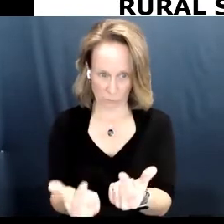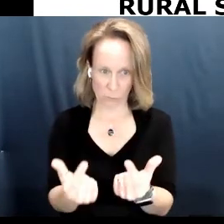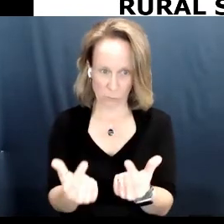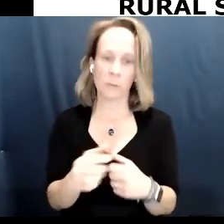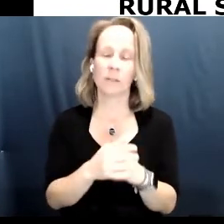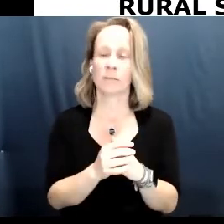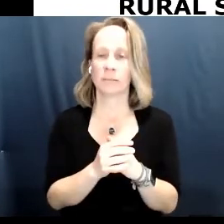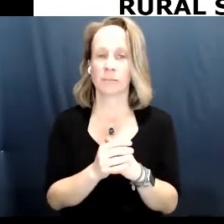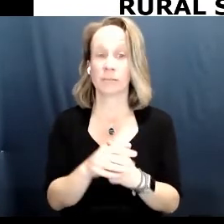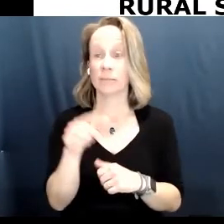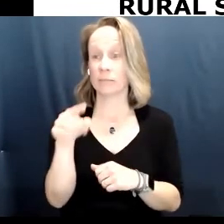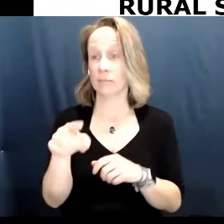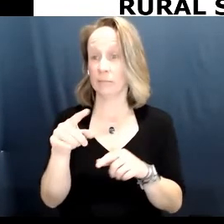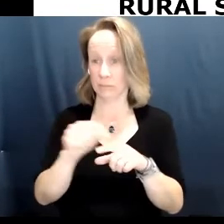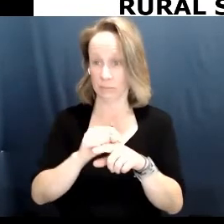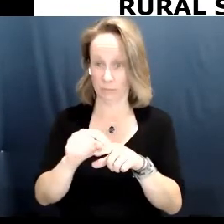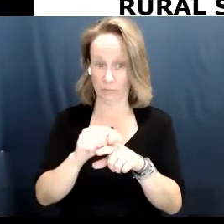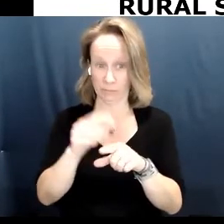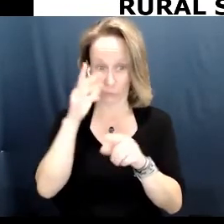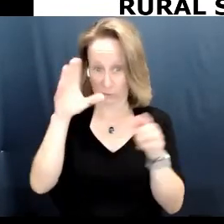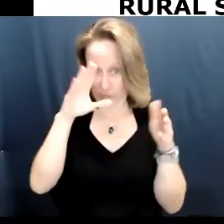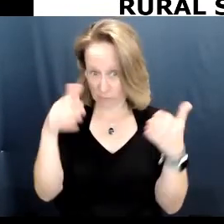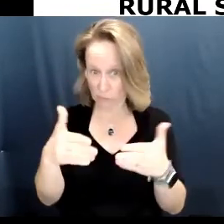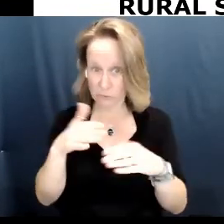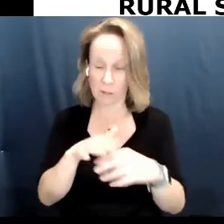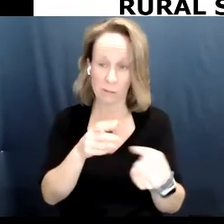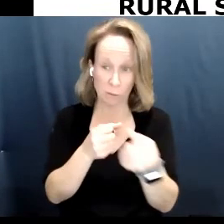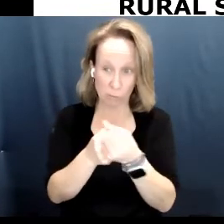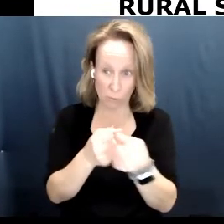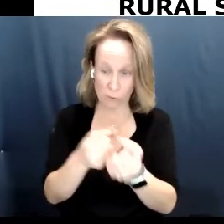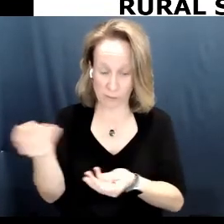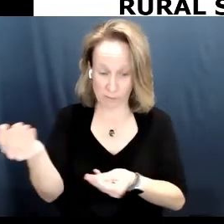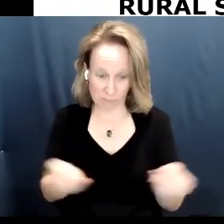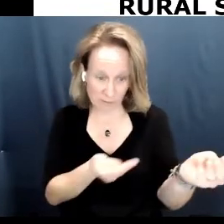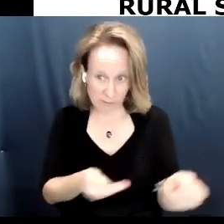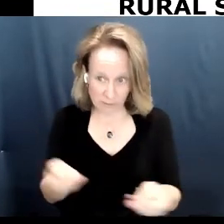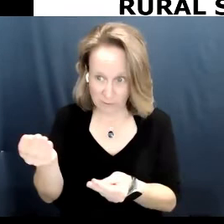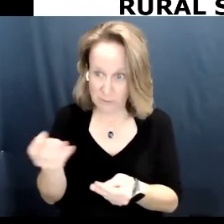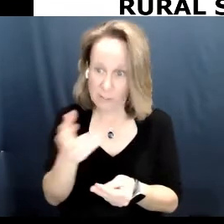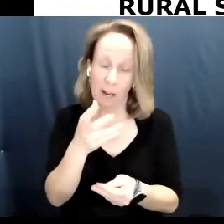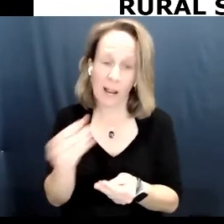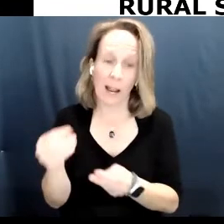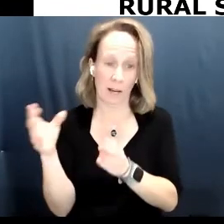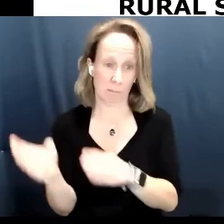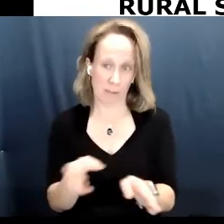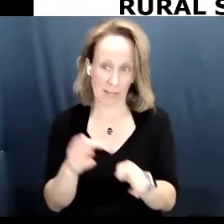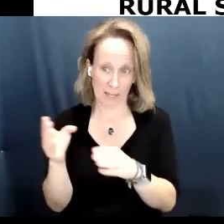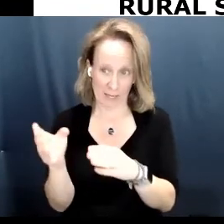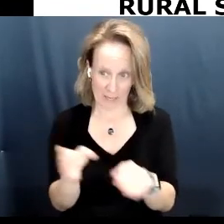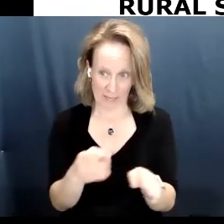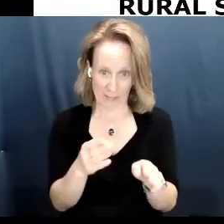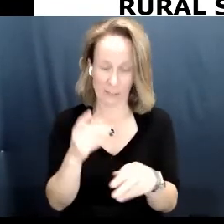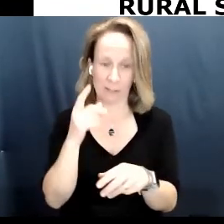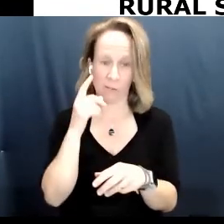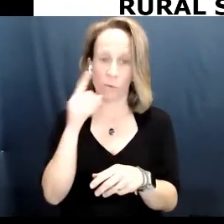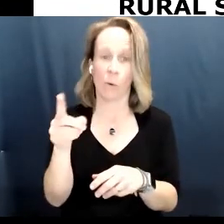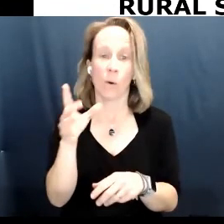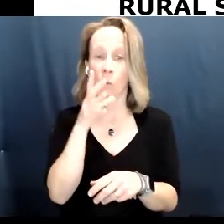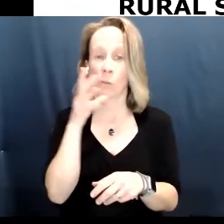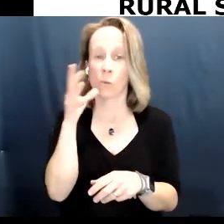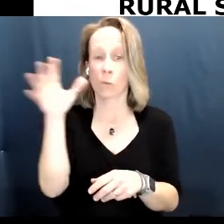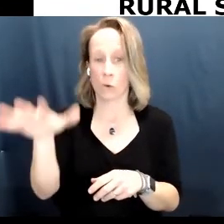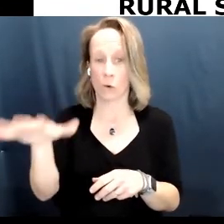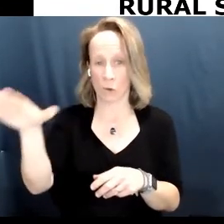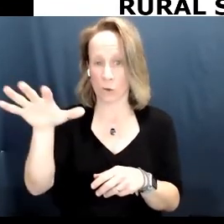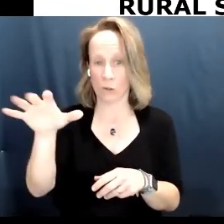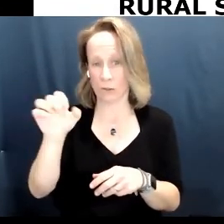This training will focus on supporting facilitation and planning of rural sexual violence support groups. While some of